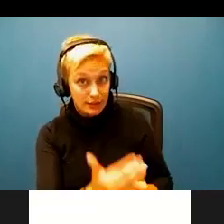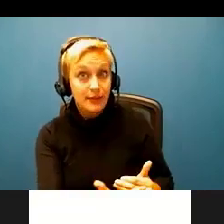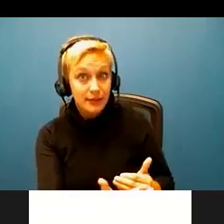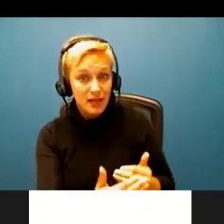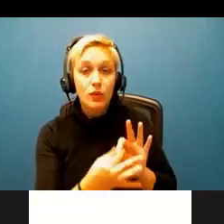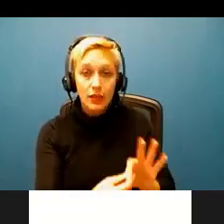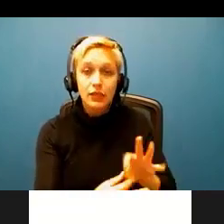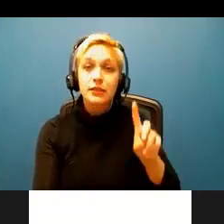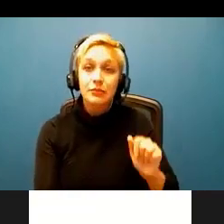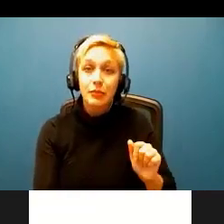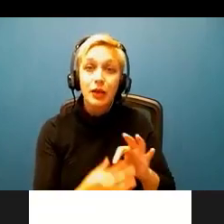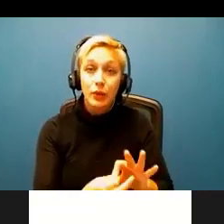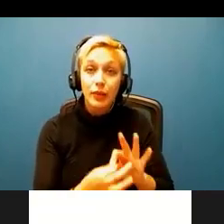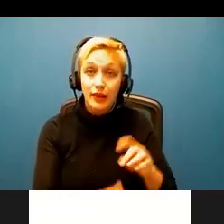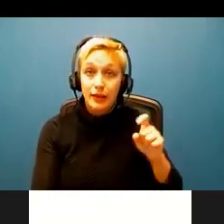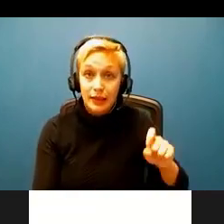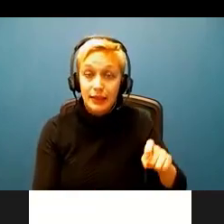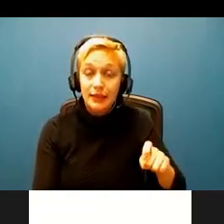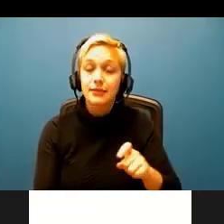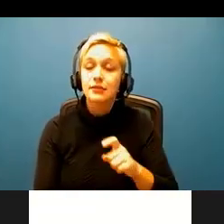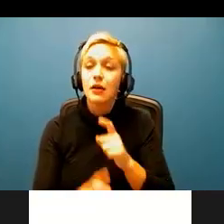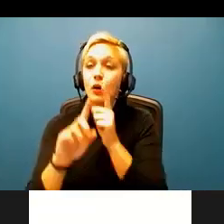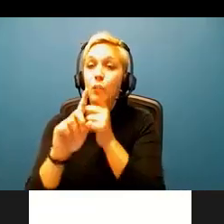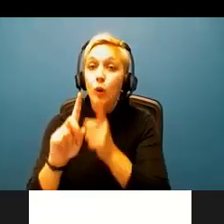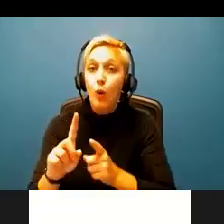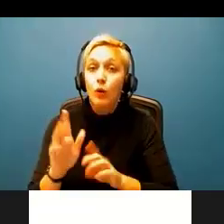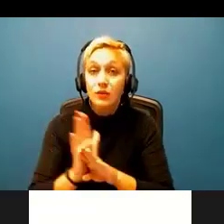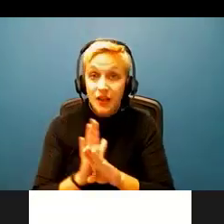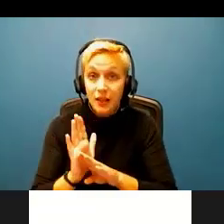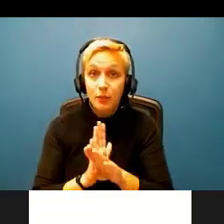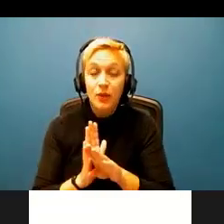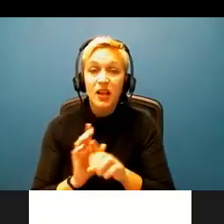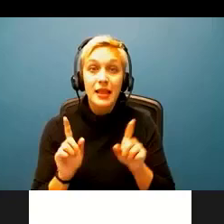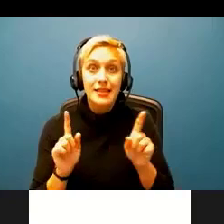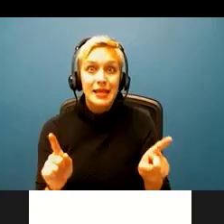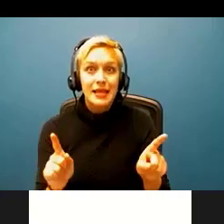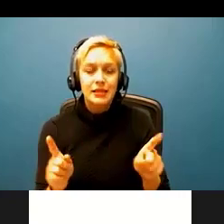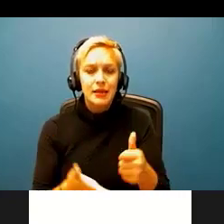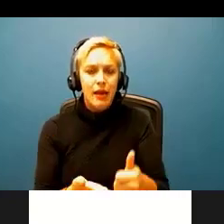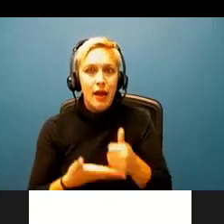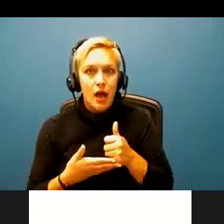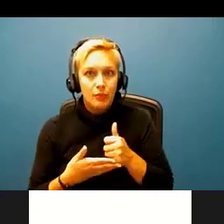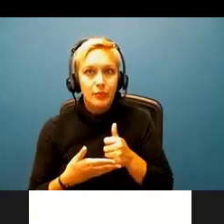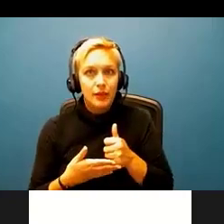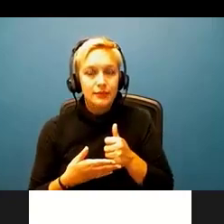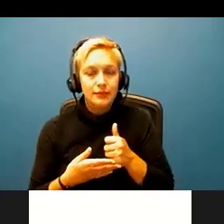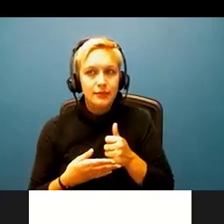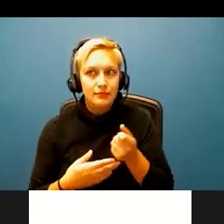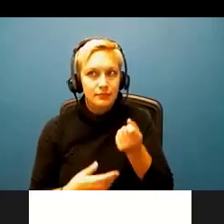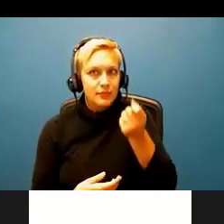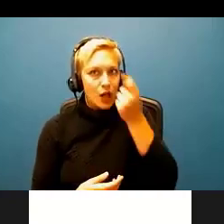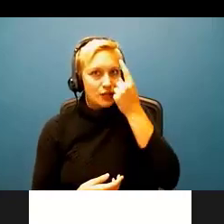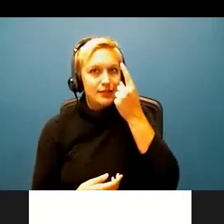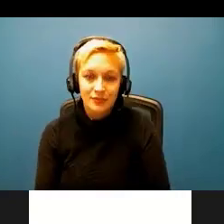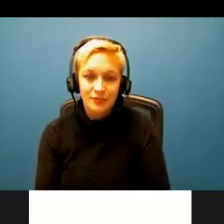related needs, and then the goal development, to kind of help us monitor that as we have those